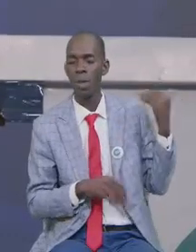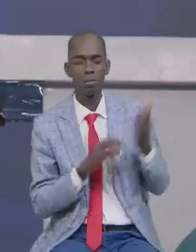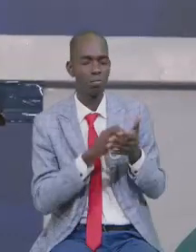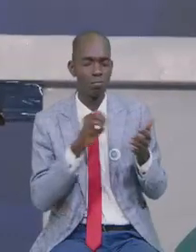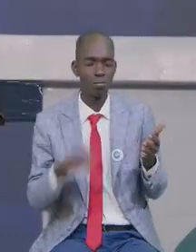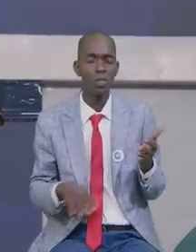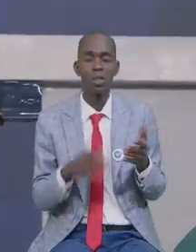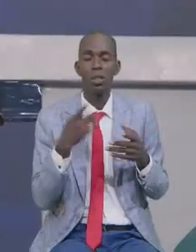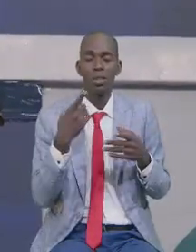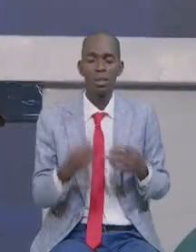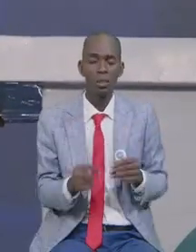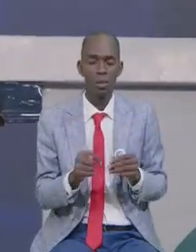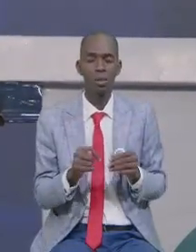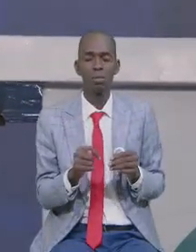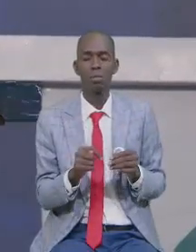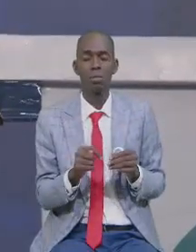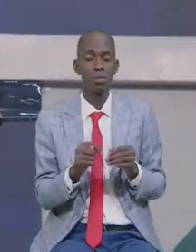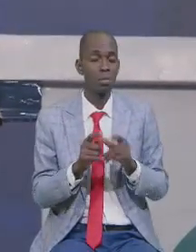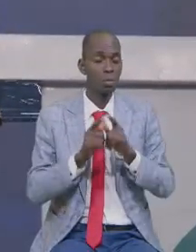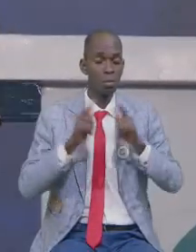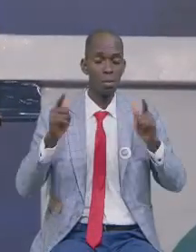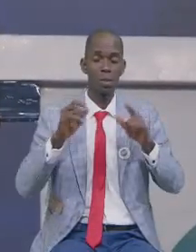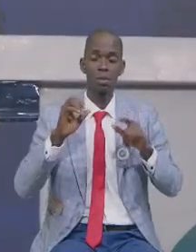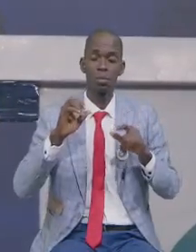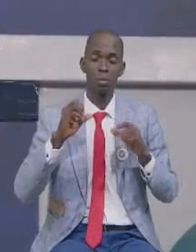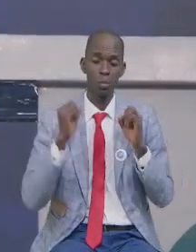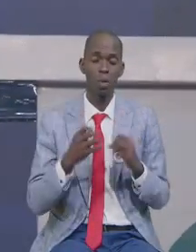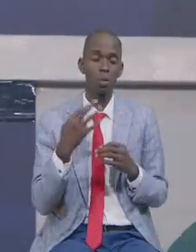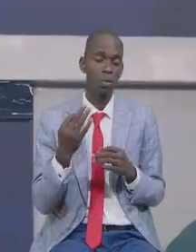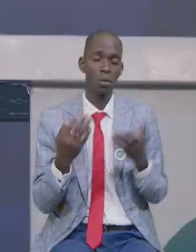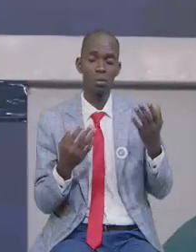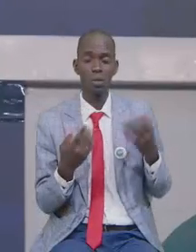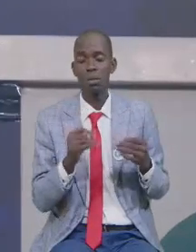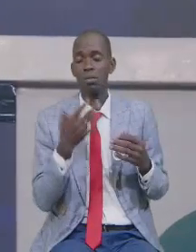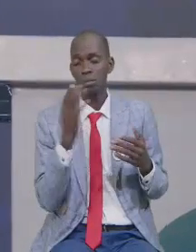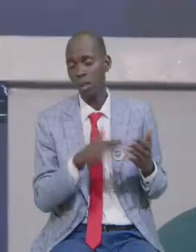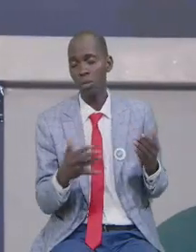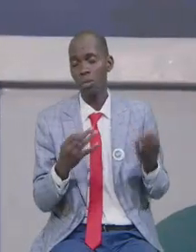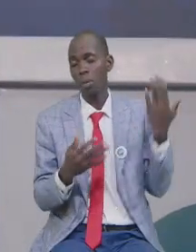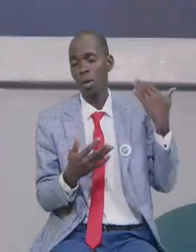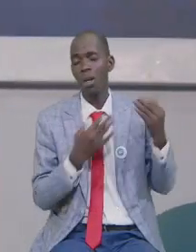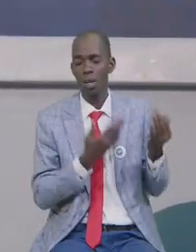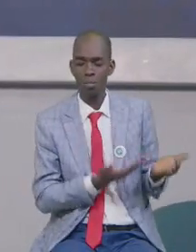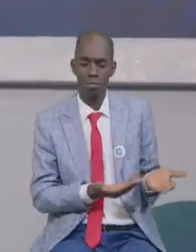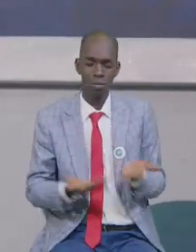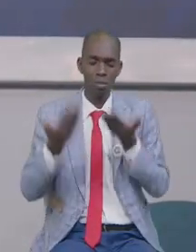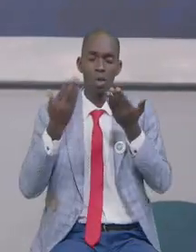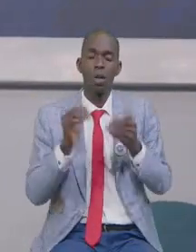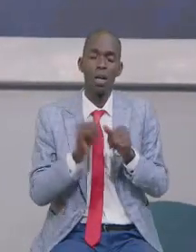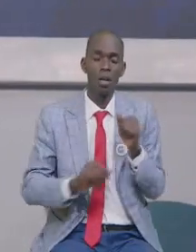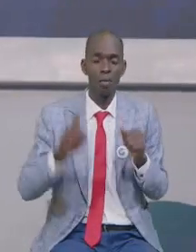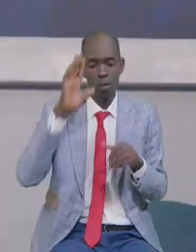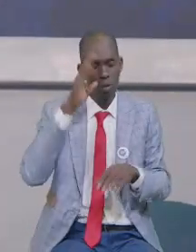the subservience of the past, and lift up every son, every daughter. Lift